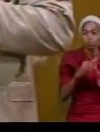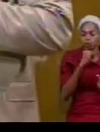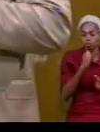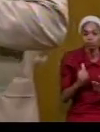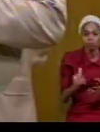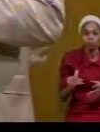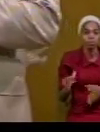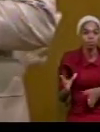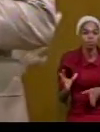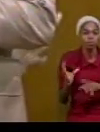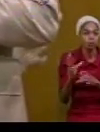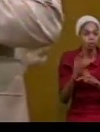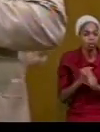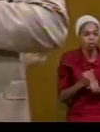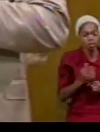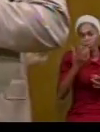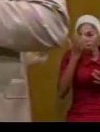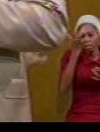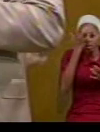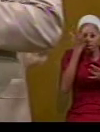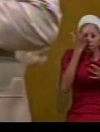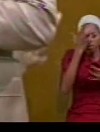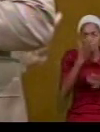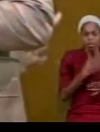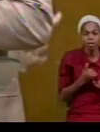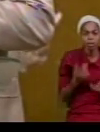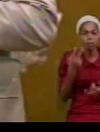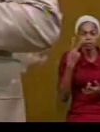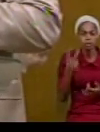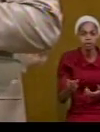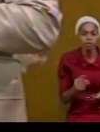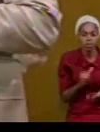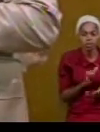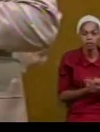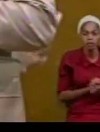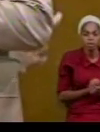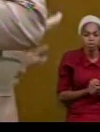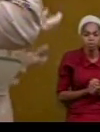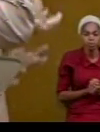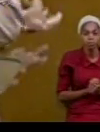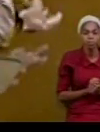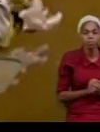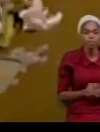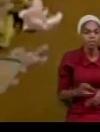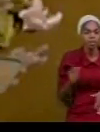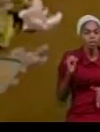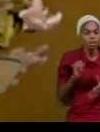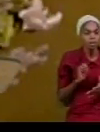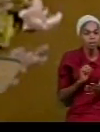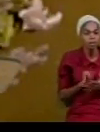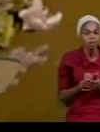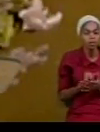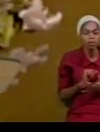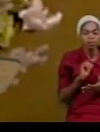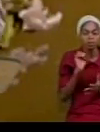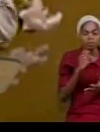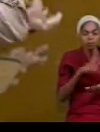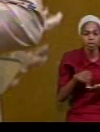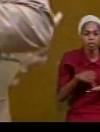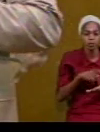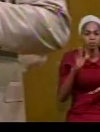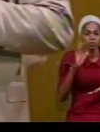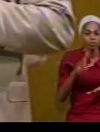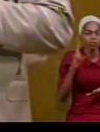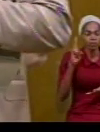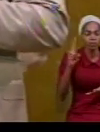that baby was unclean in itself. Why? Psalm 51, verse 5. That's for us to learn from.